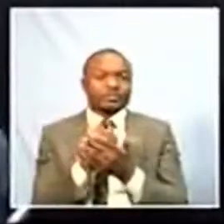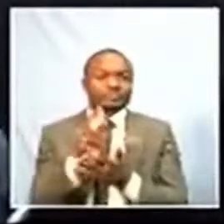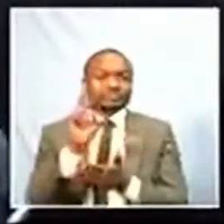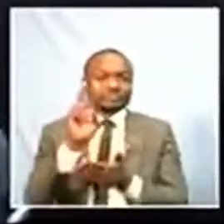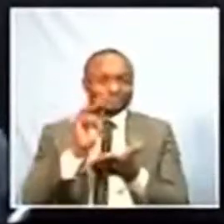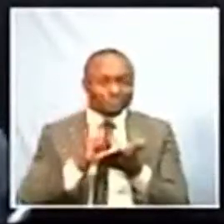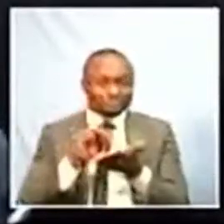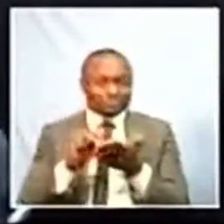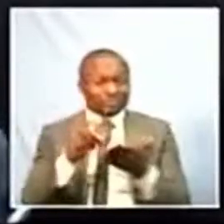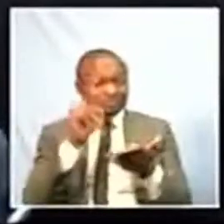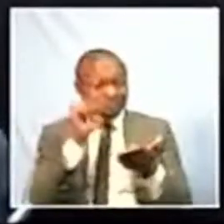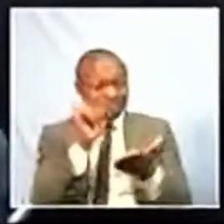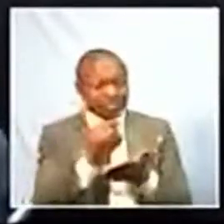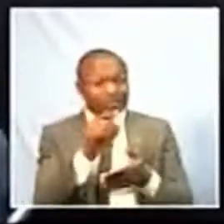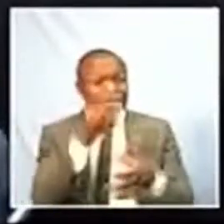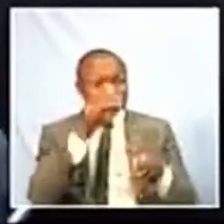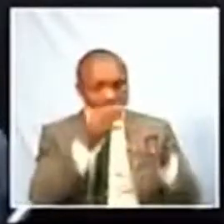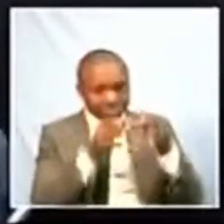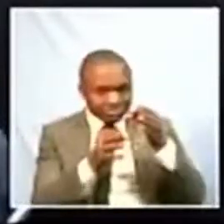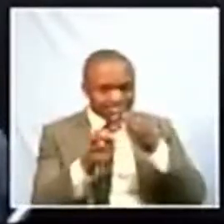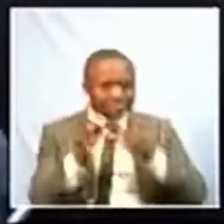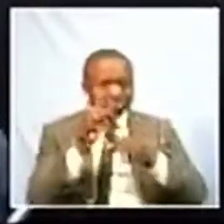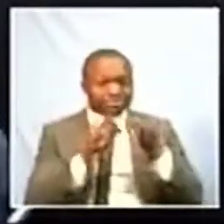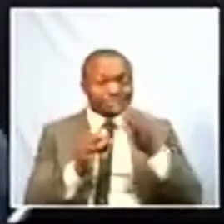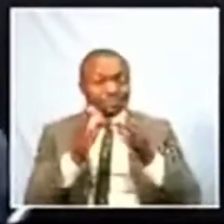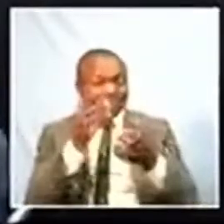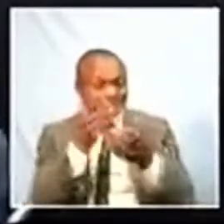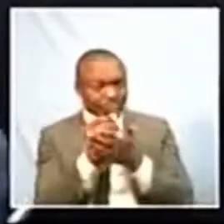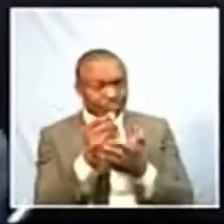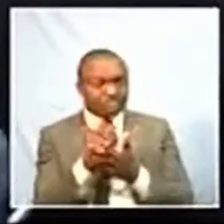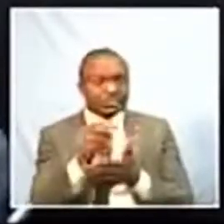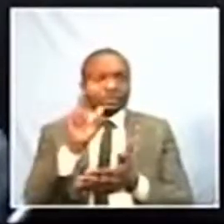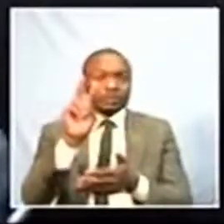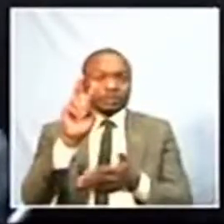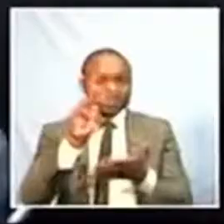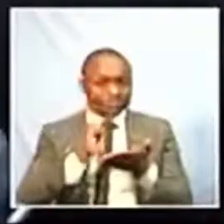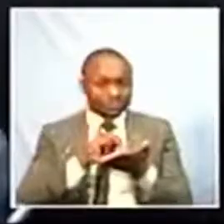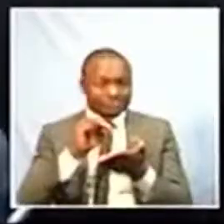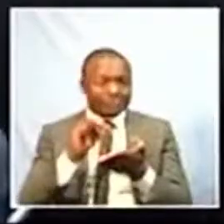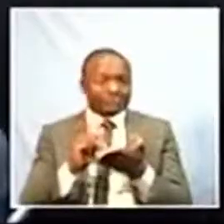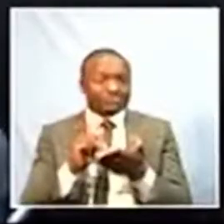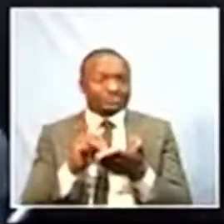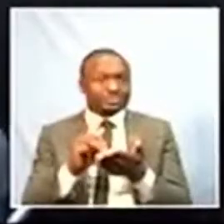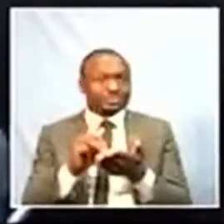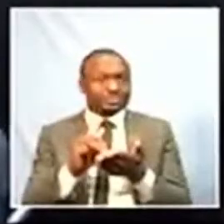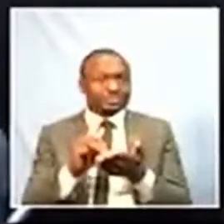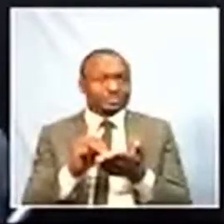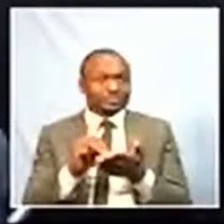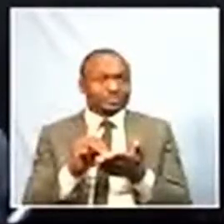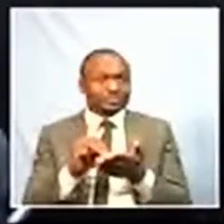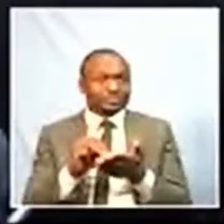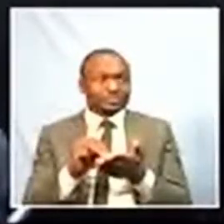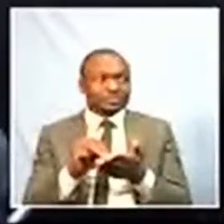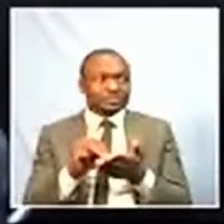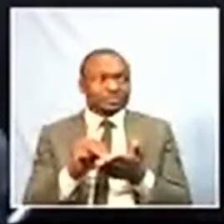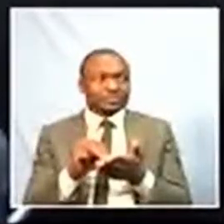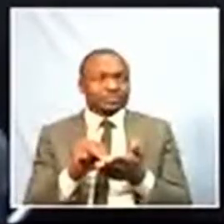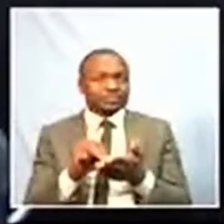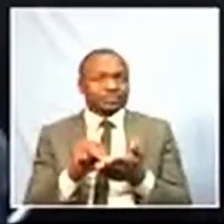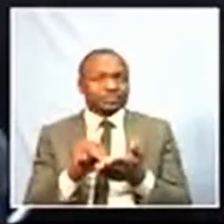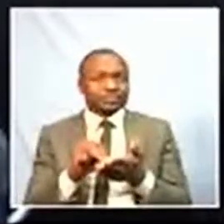million. So he explained that the available funds of 2 million is an aggregate